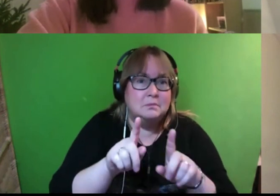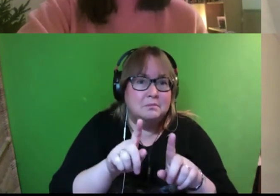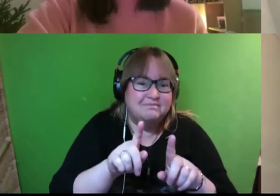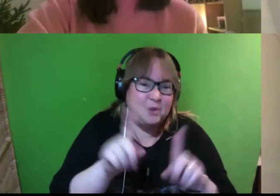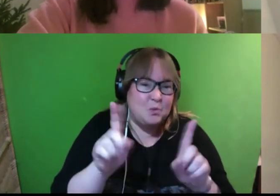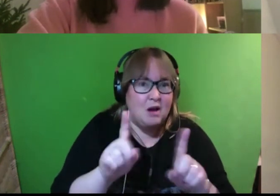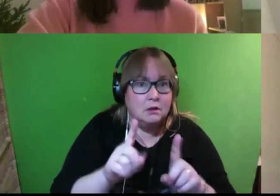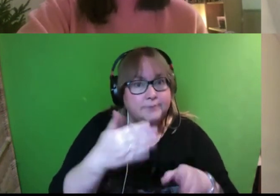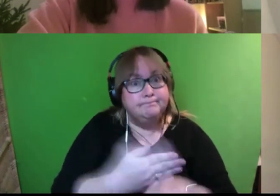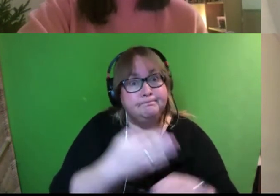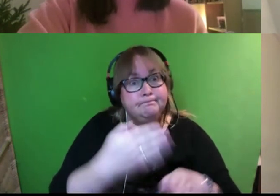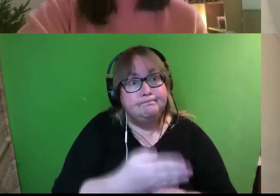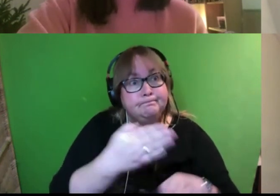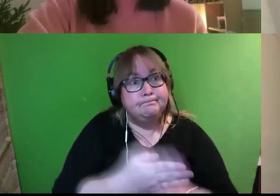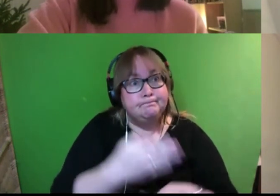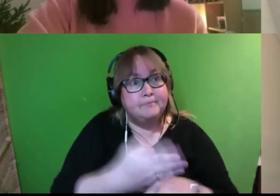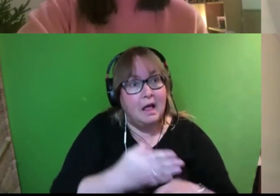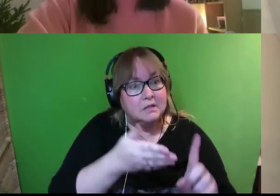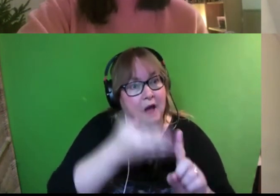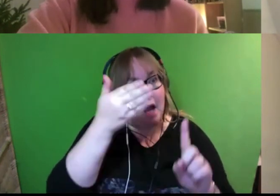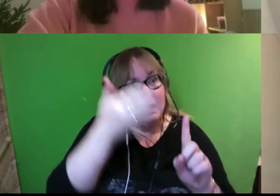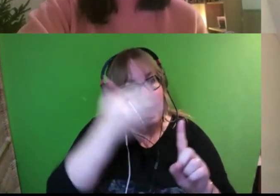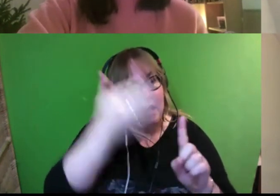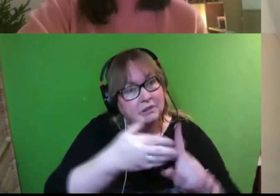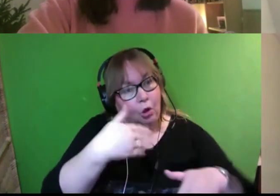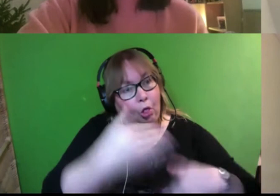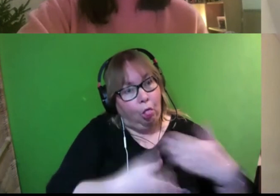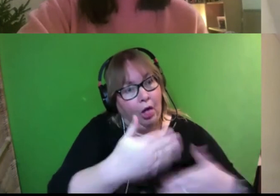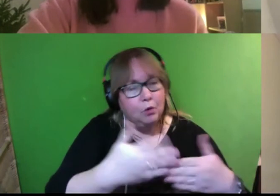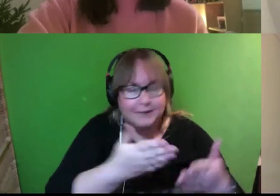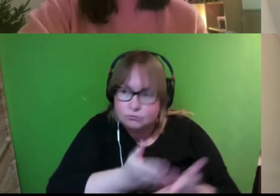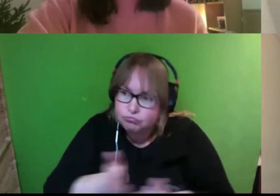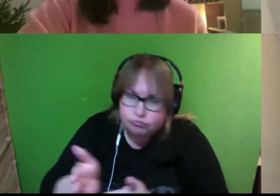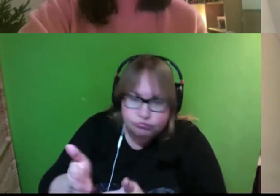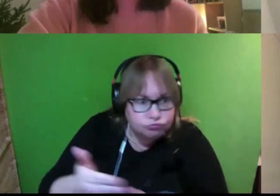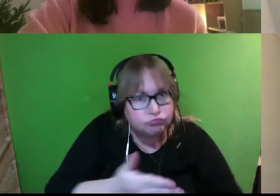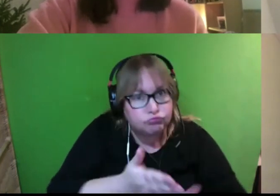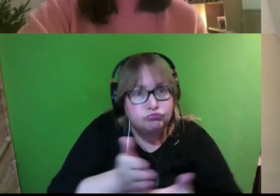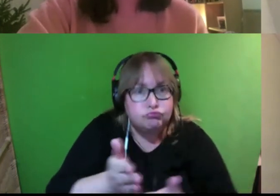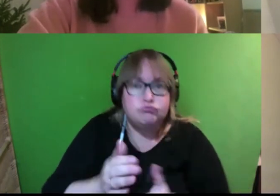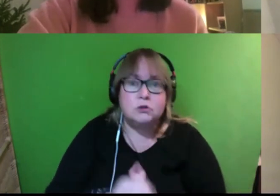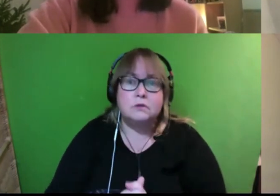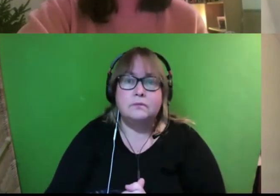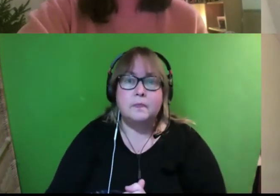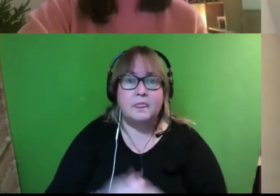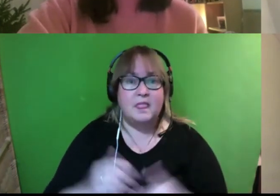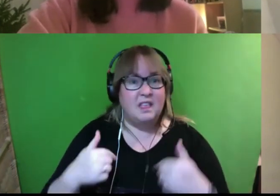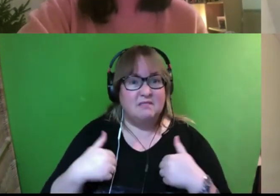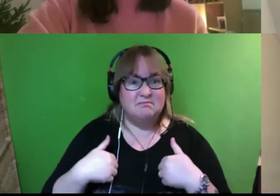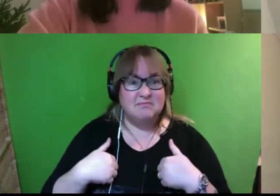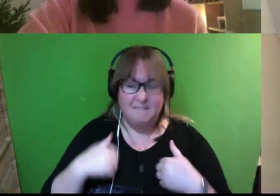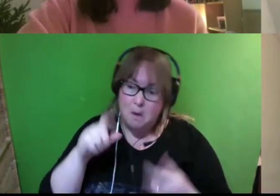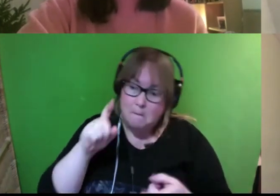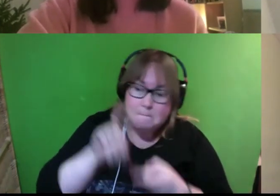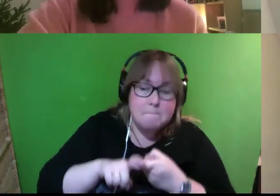So yeah, that's, and I think it's pretty well received right now. I don't have a permanent job, so I'm